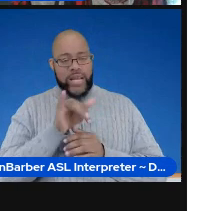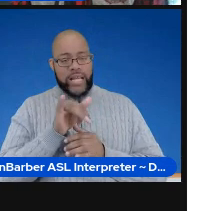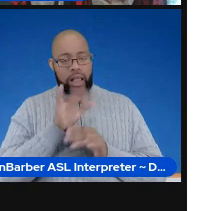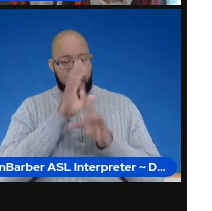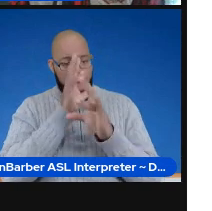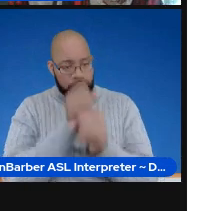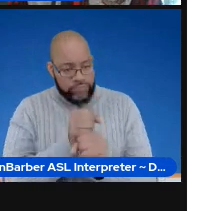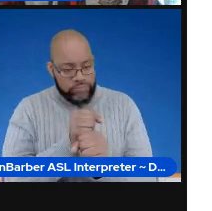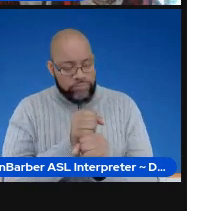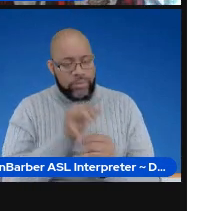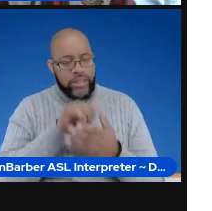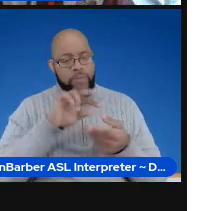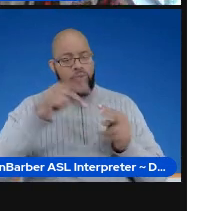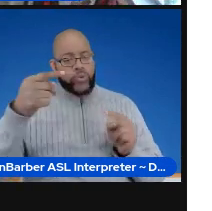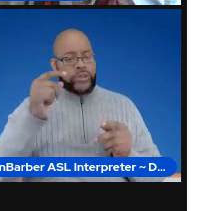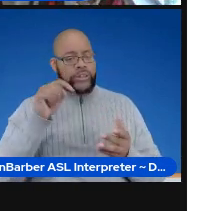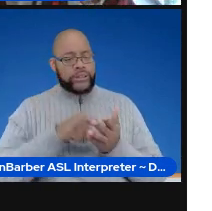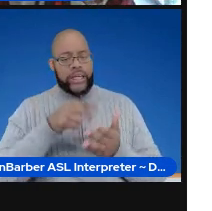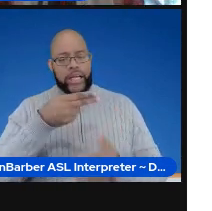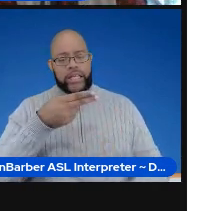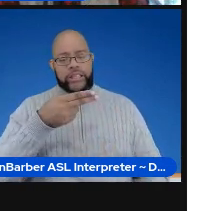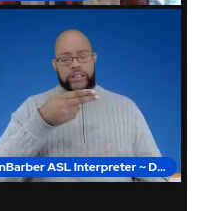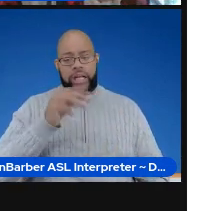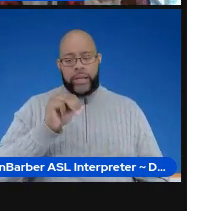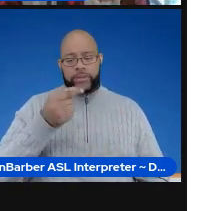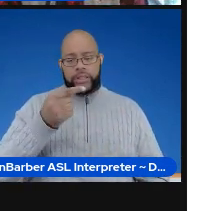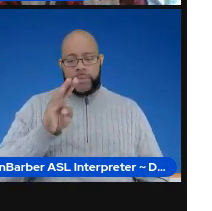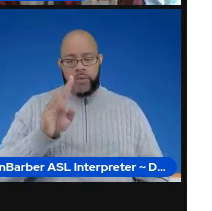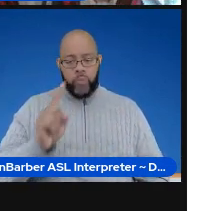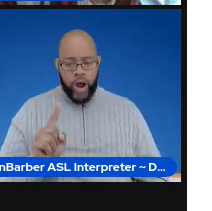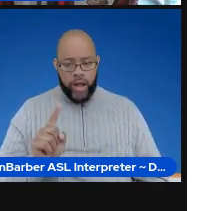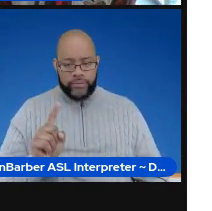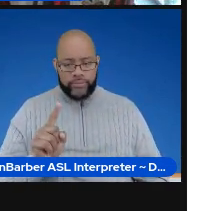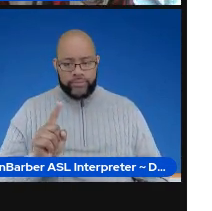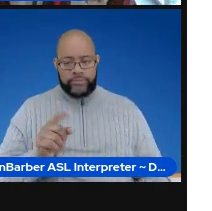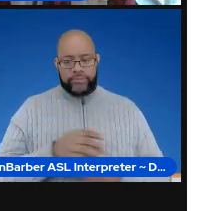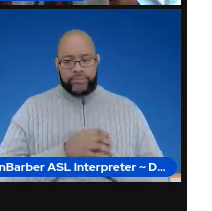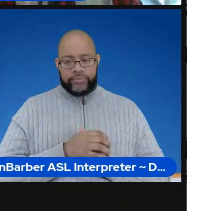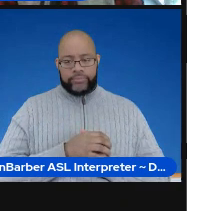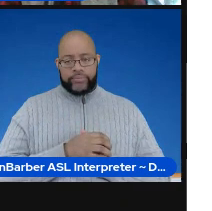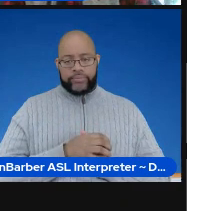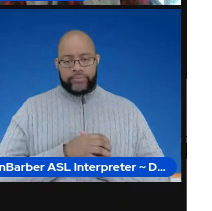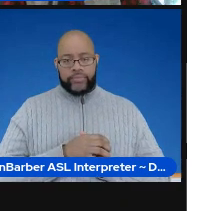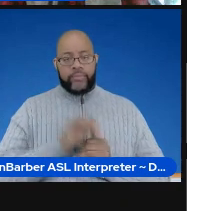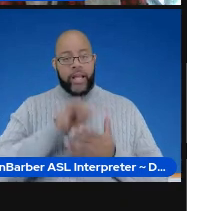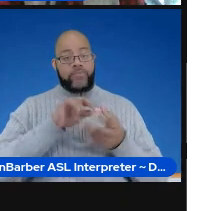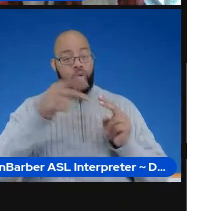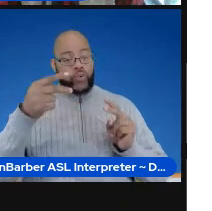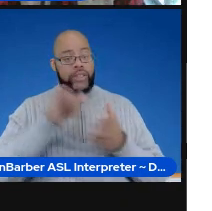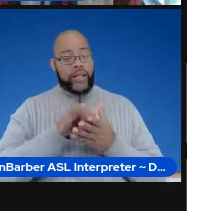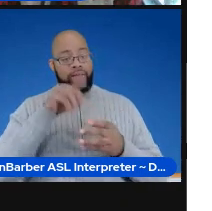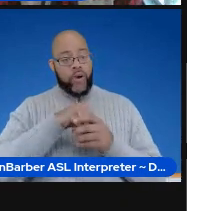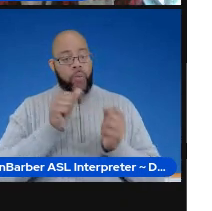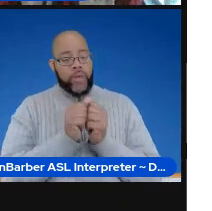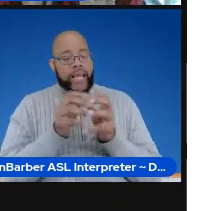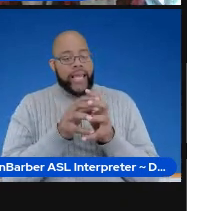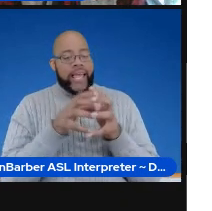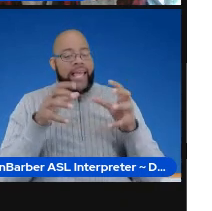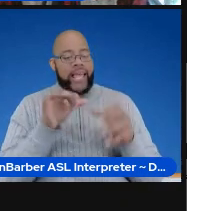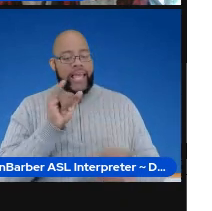with was a protein known as HMGB1 or high mobility group box 1 protein, which is a protein involved in inflammation.